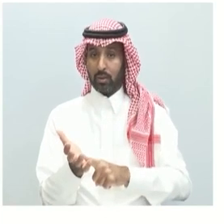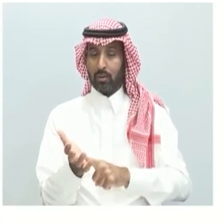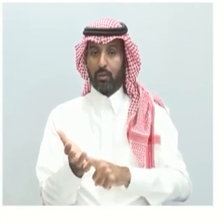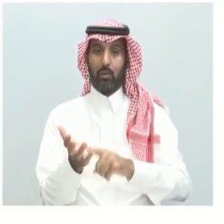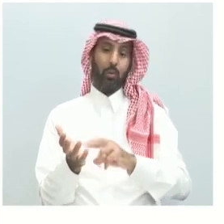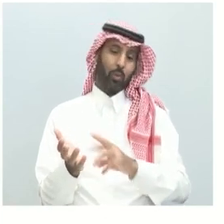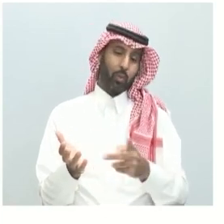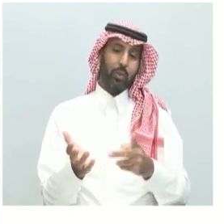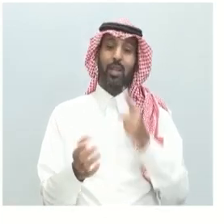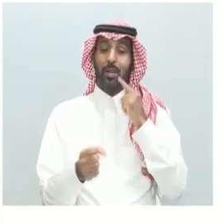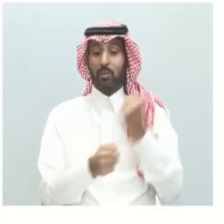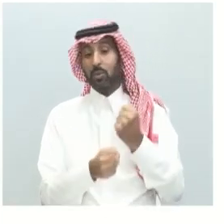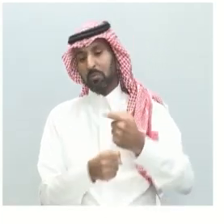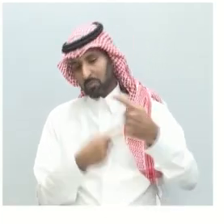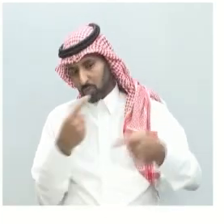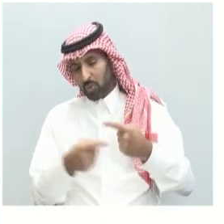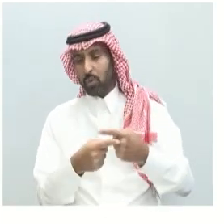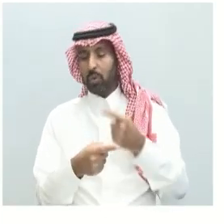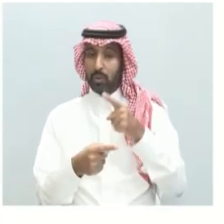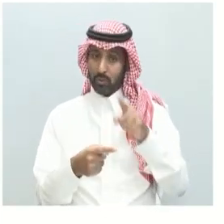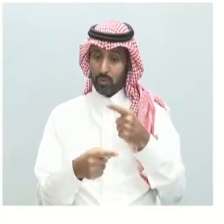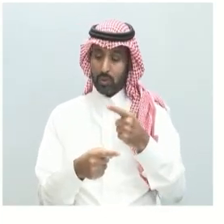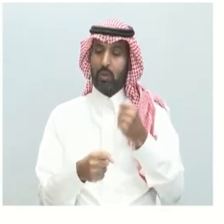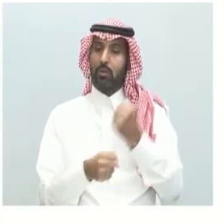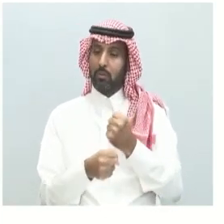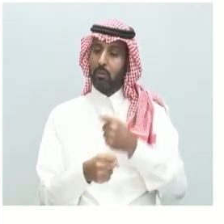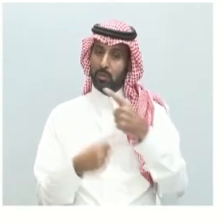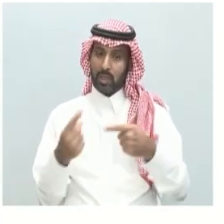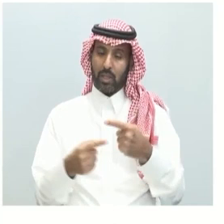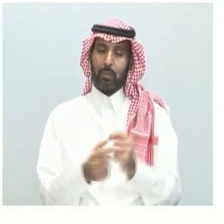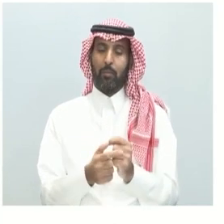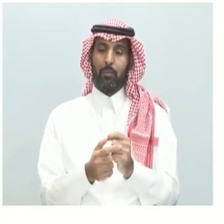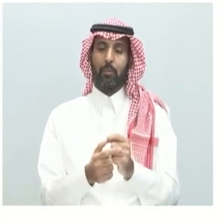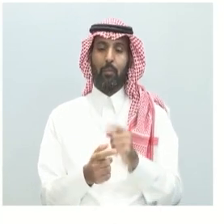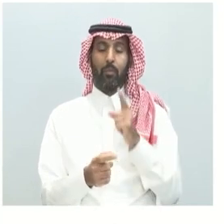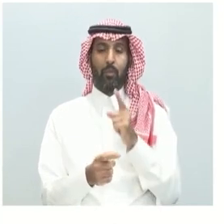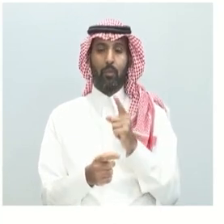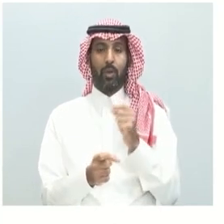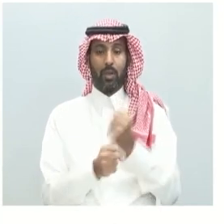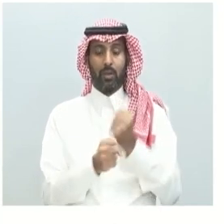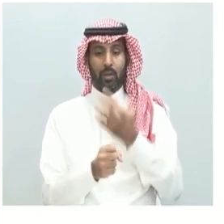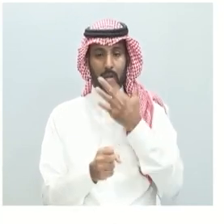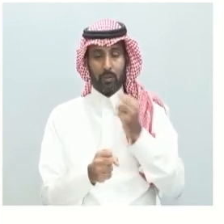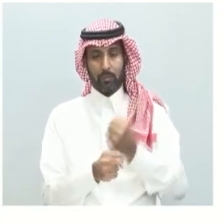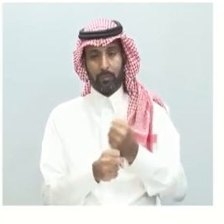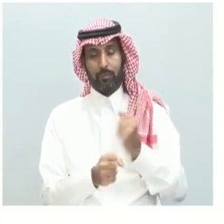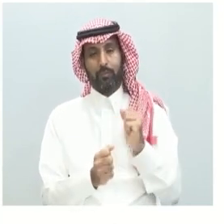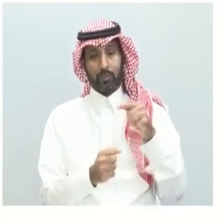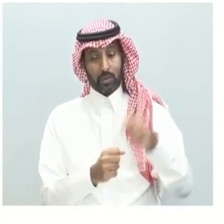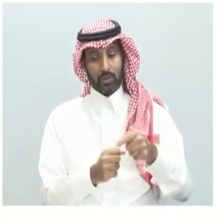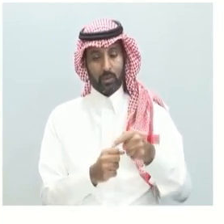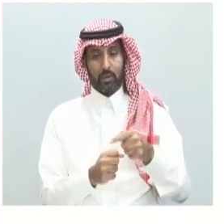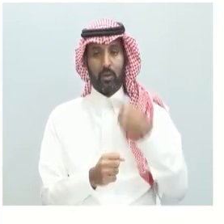for facts or things that are true and in general. Again, we use the simple present tense